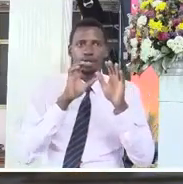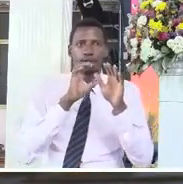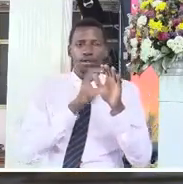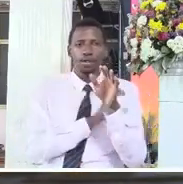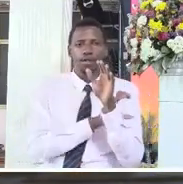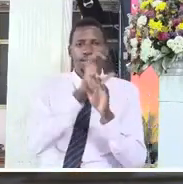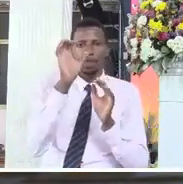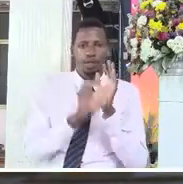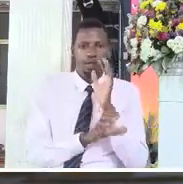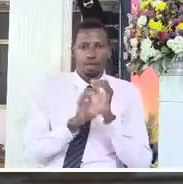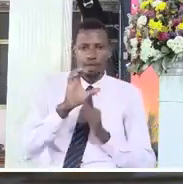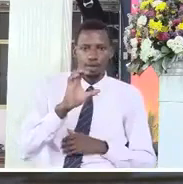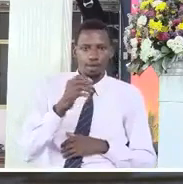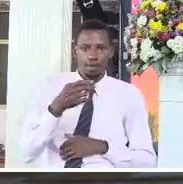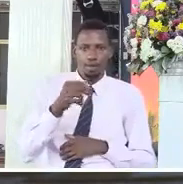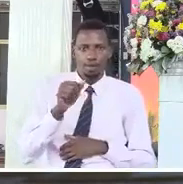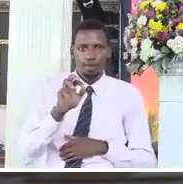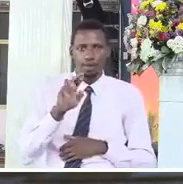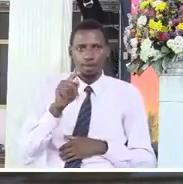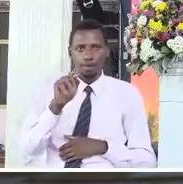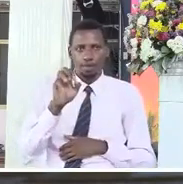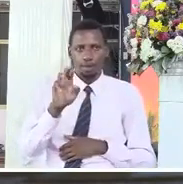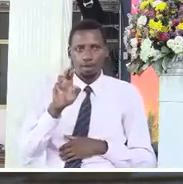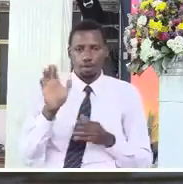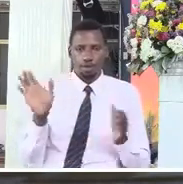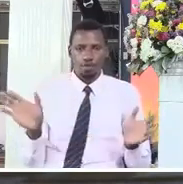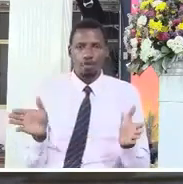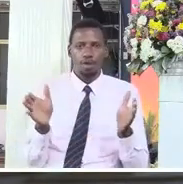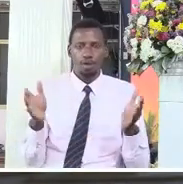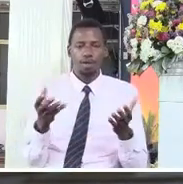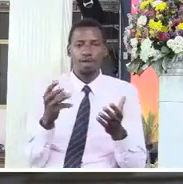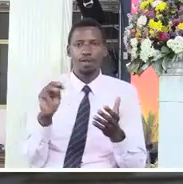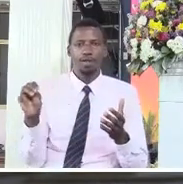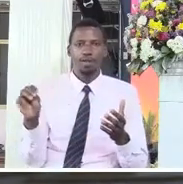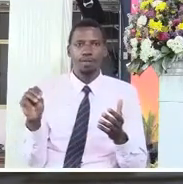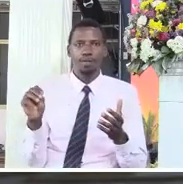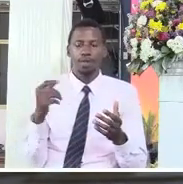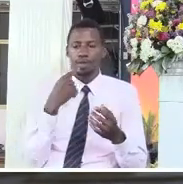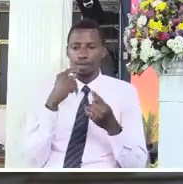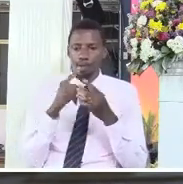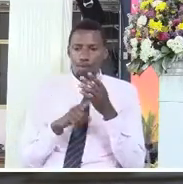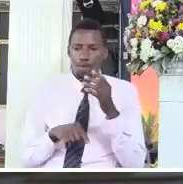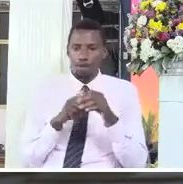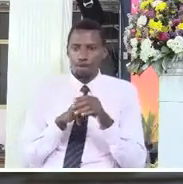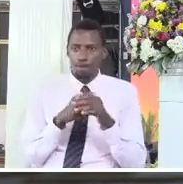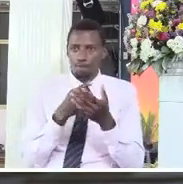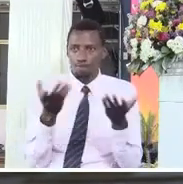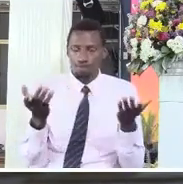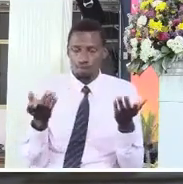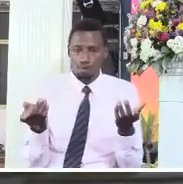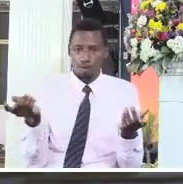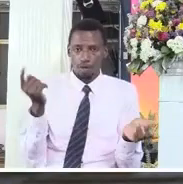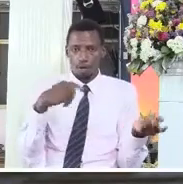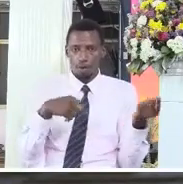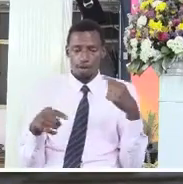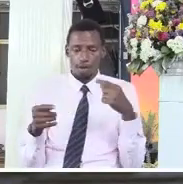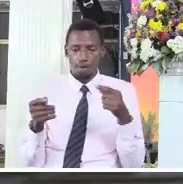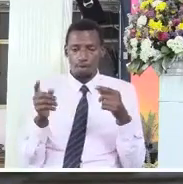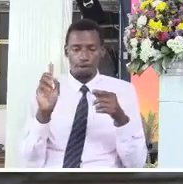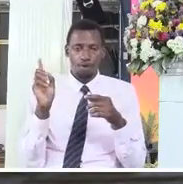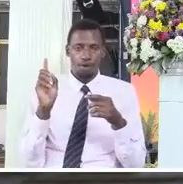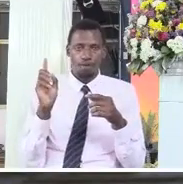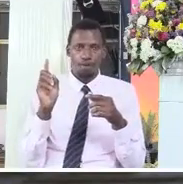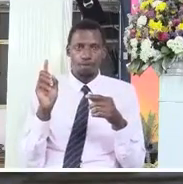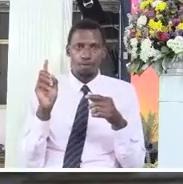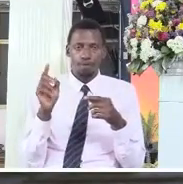a president of Adventist Alumni to encourage them and tell them, when you come to Nairobi, the place to be